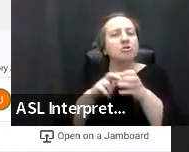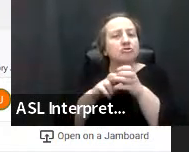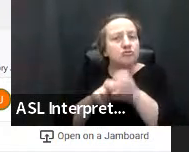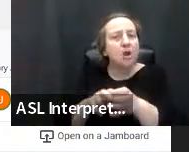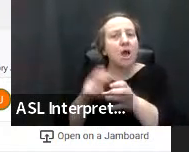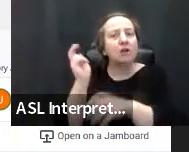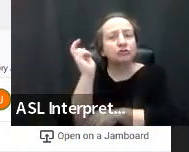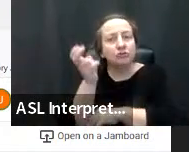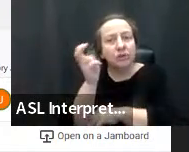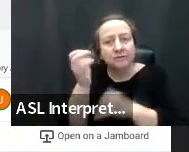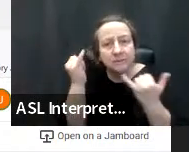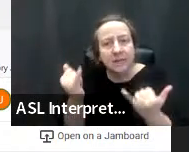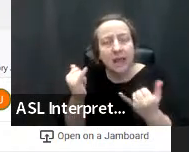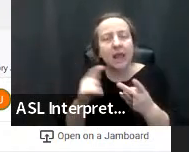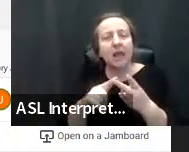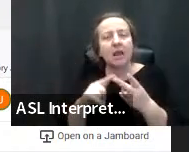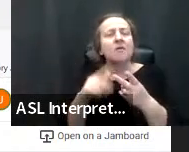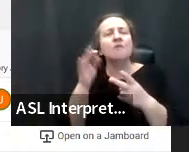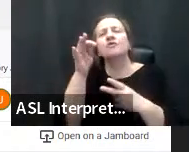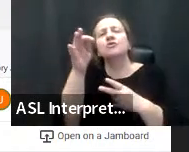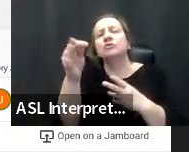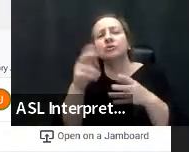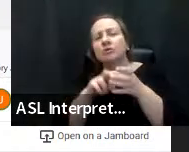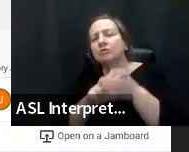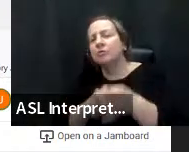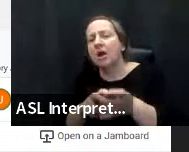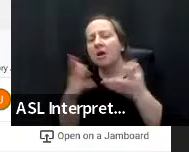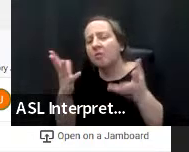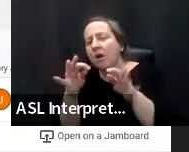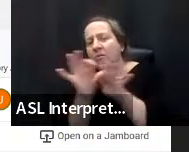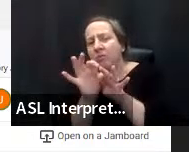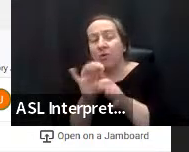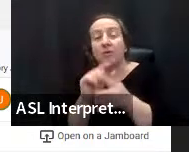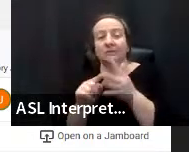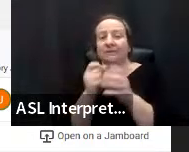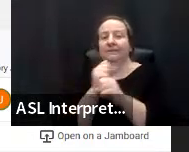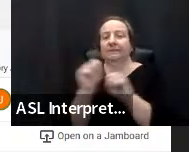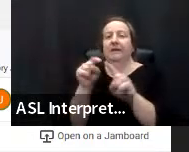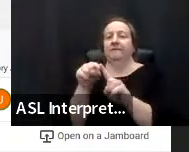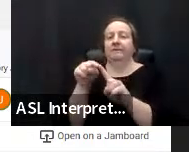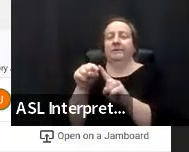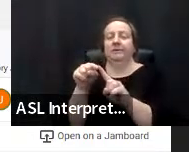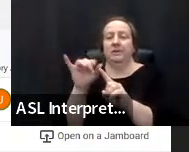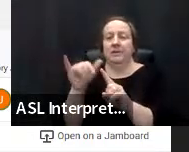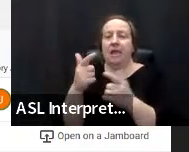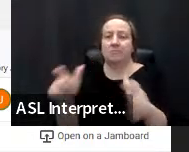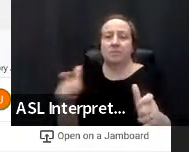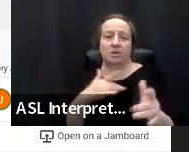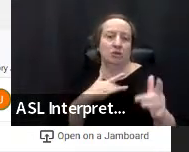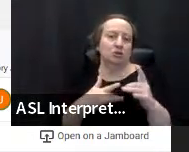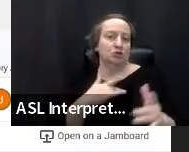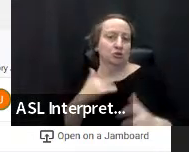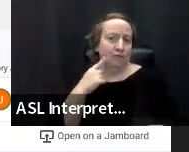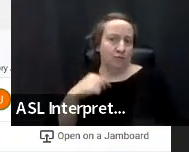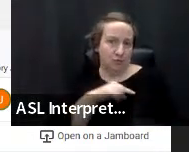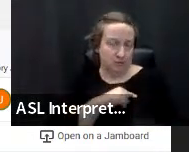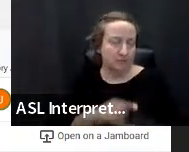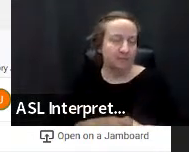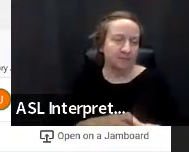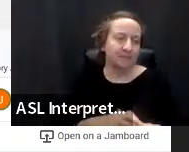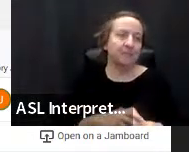currently, why would you ride in the future? And so safety was a big concern for us.